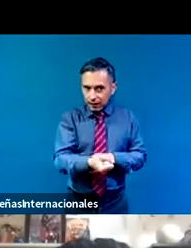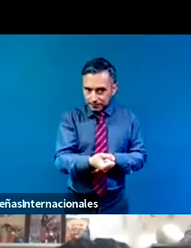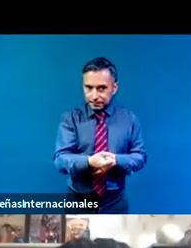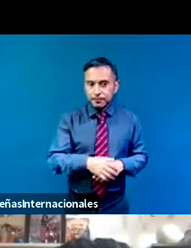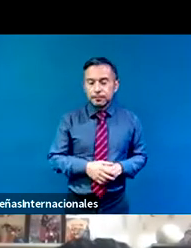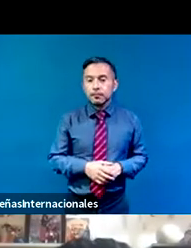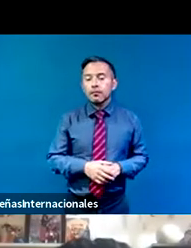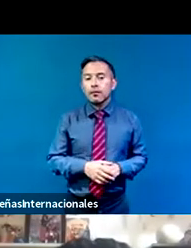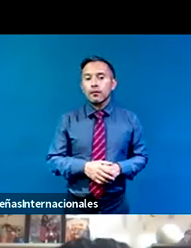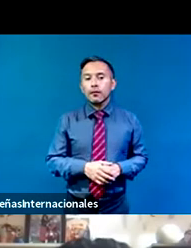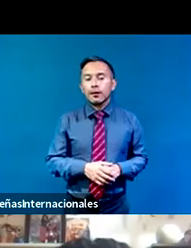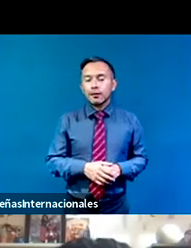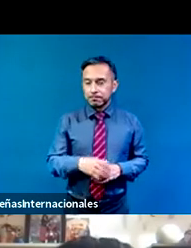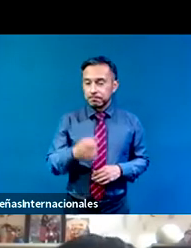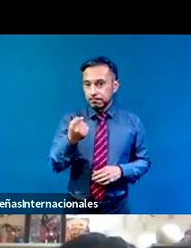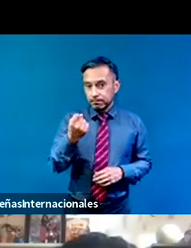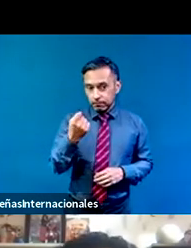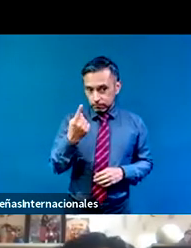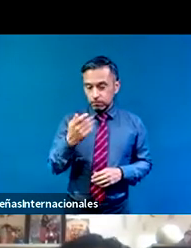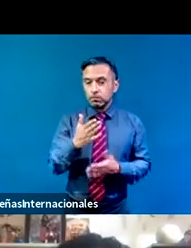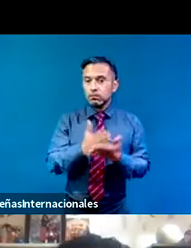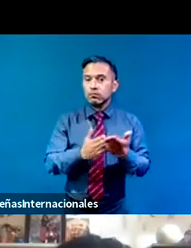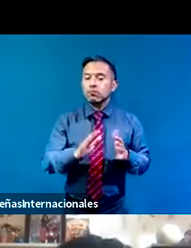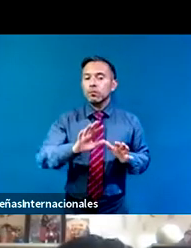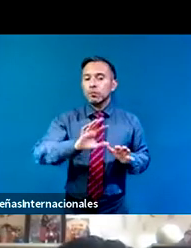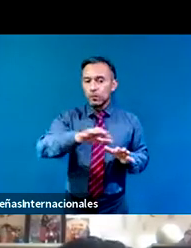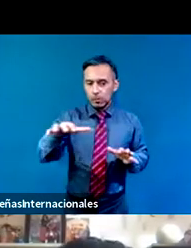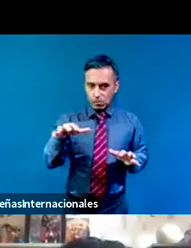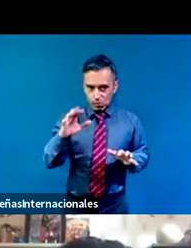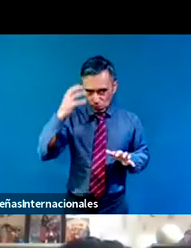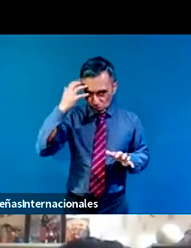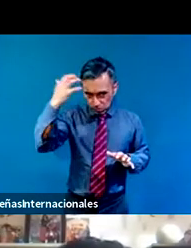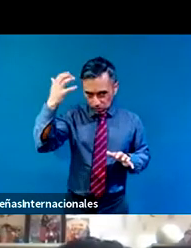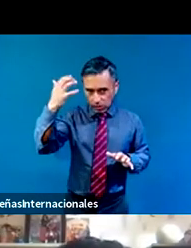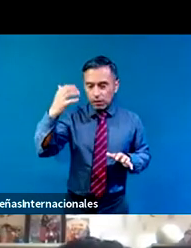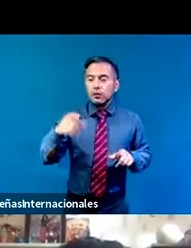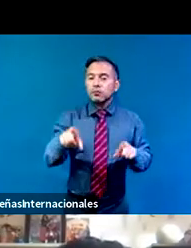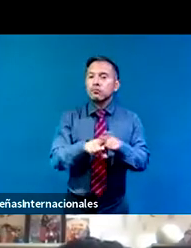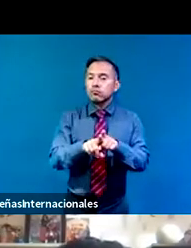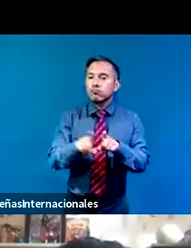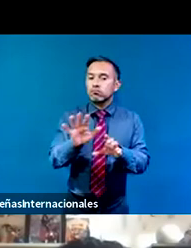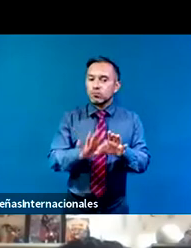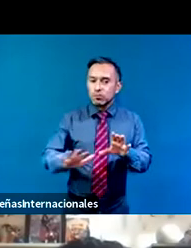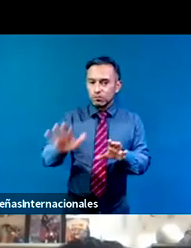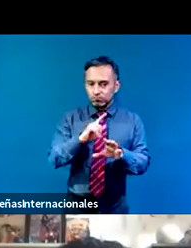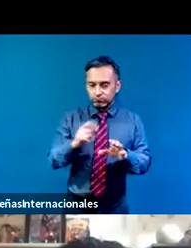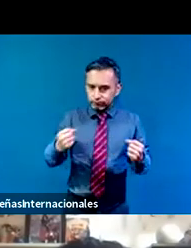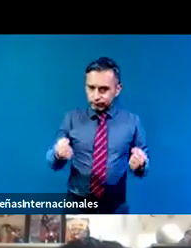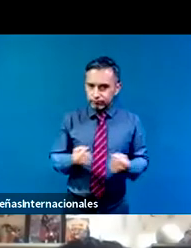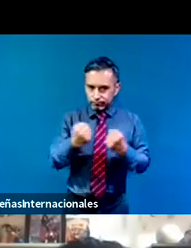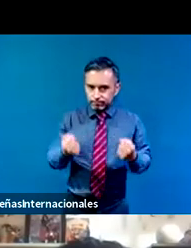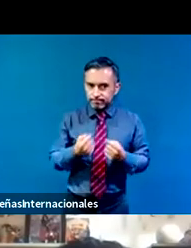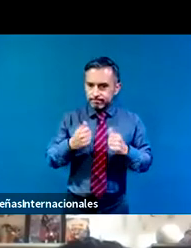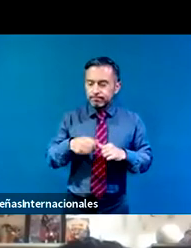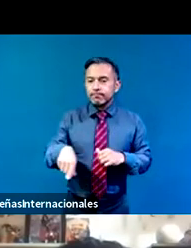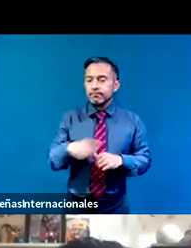governments as well as regional efforts that are afoot to take some of the vision in the blueprint on